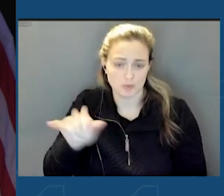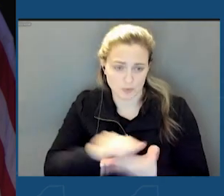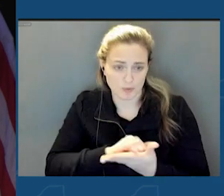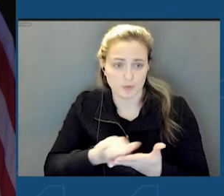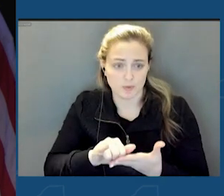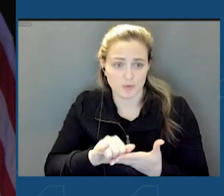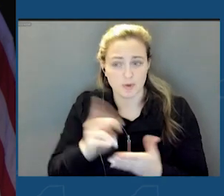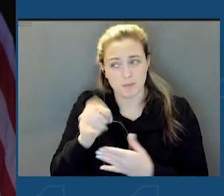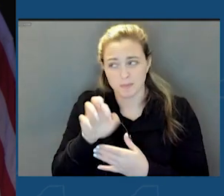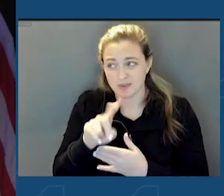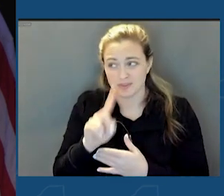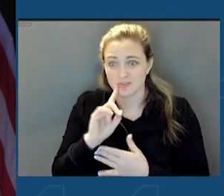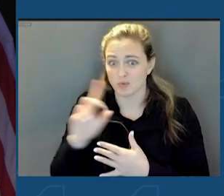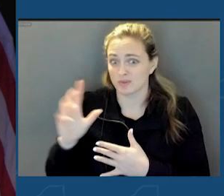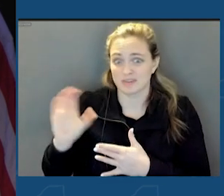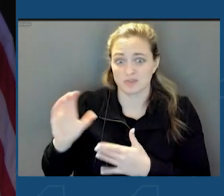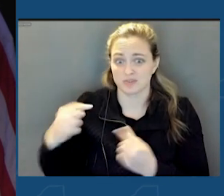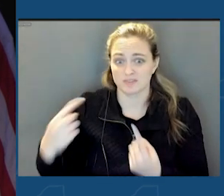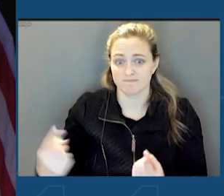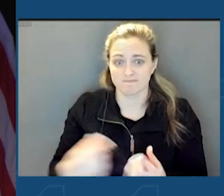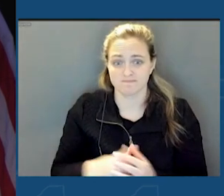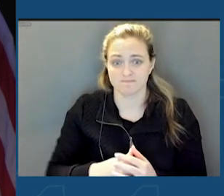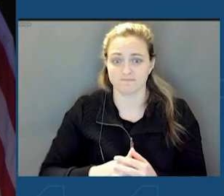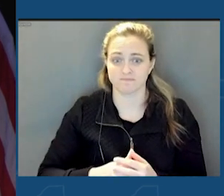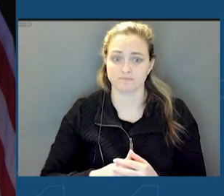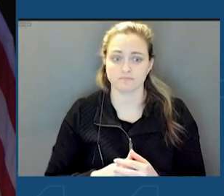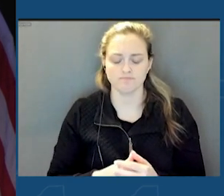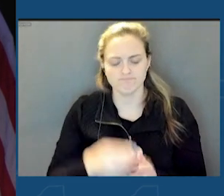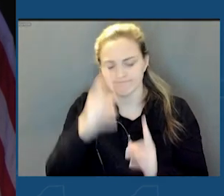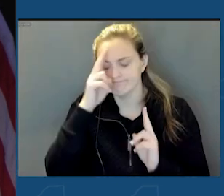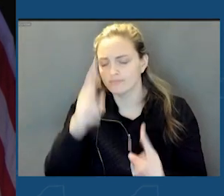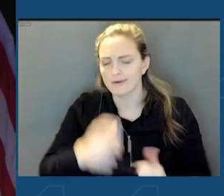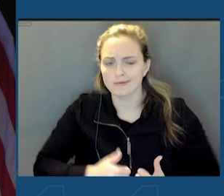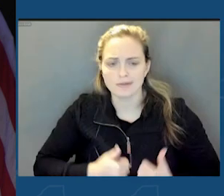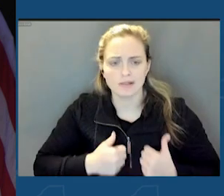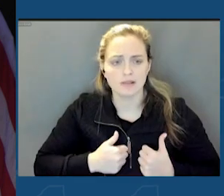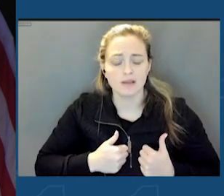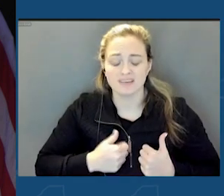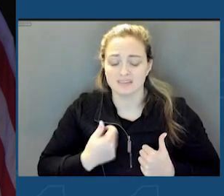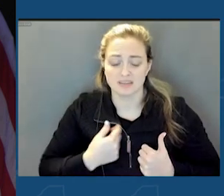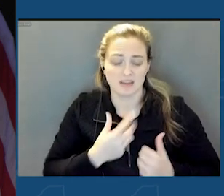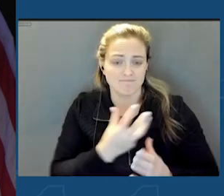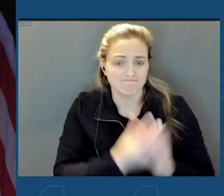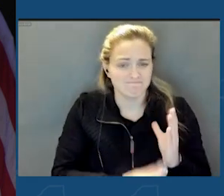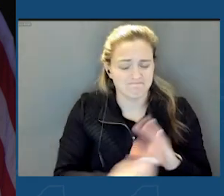of the century. We honor the lives that were lost.